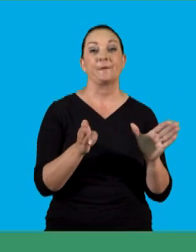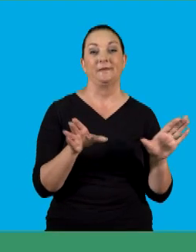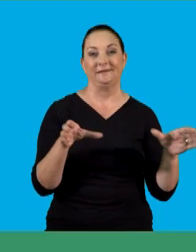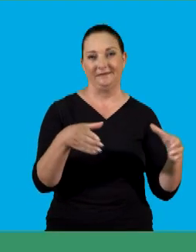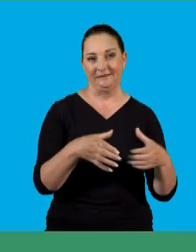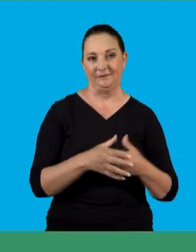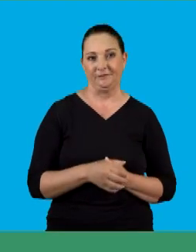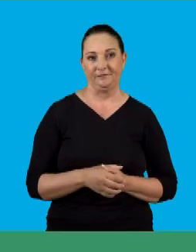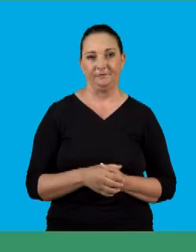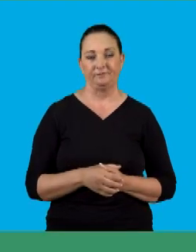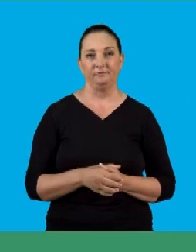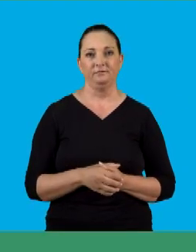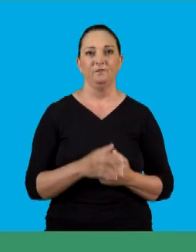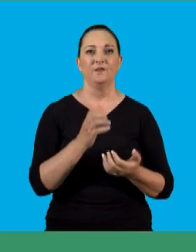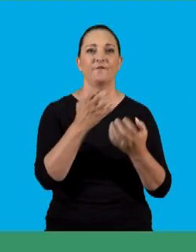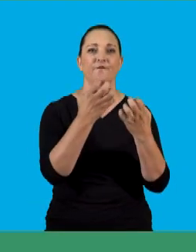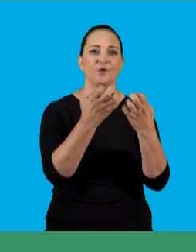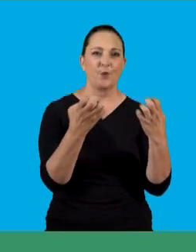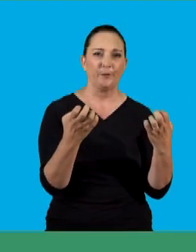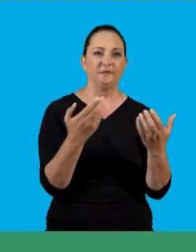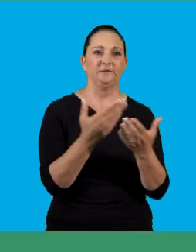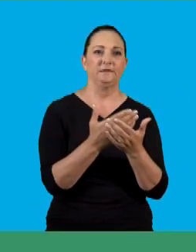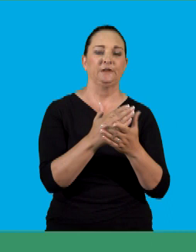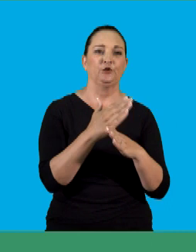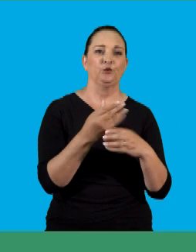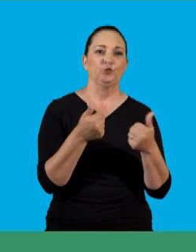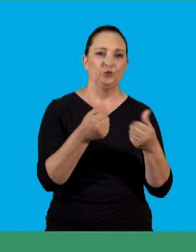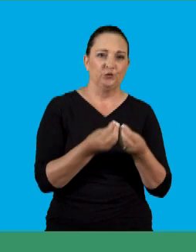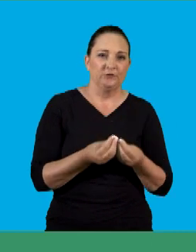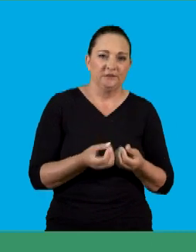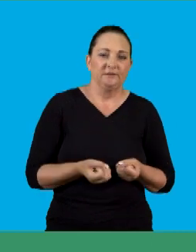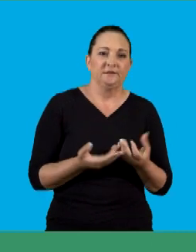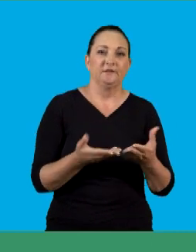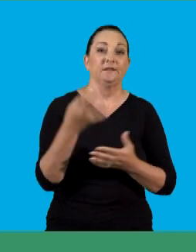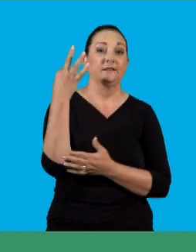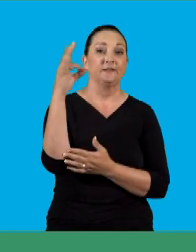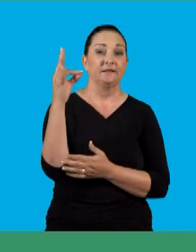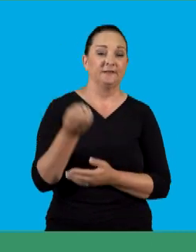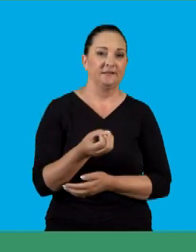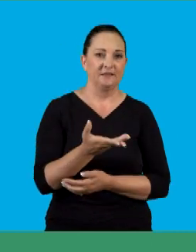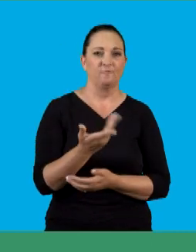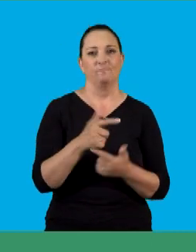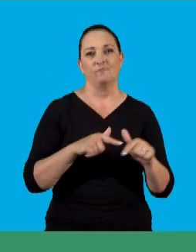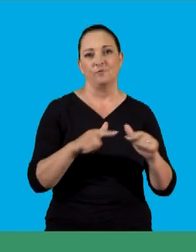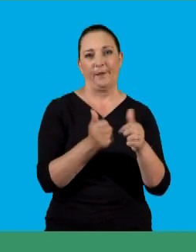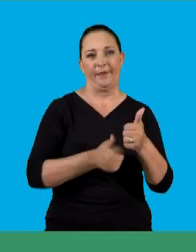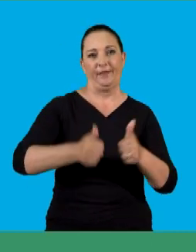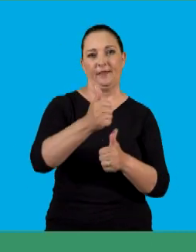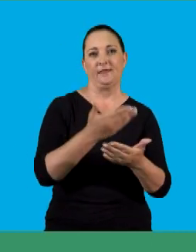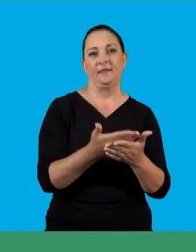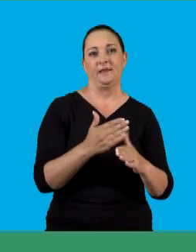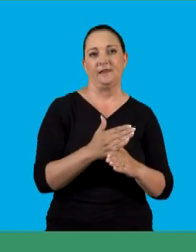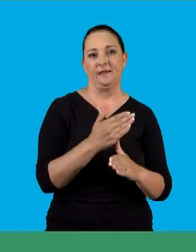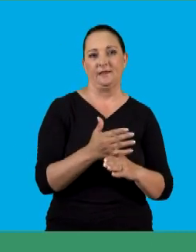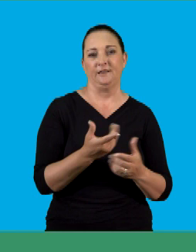public sector. It is the part of the economy where goods and services are provided by the government or local authorities carrying